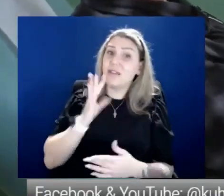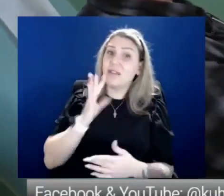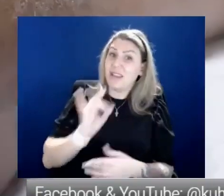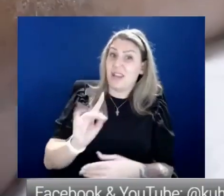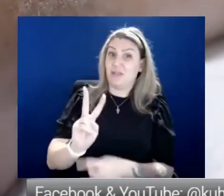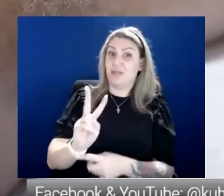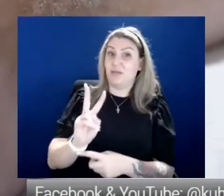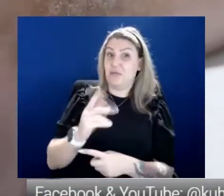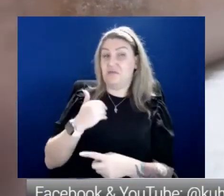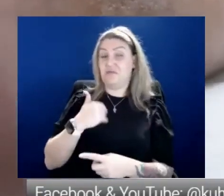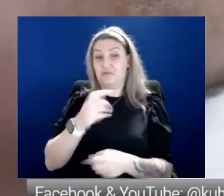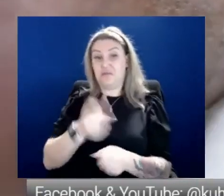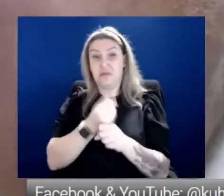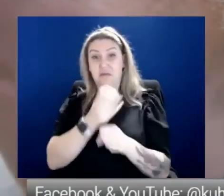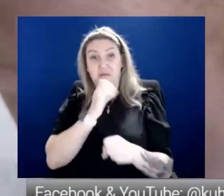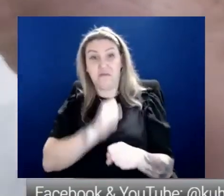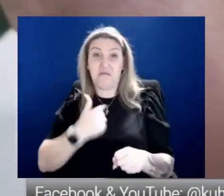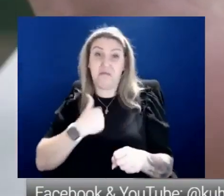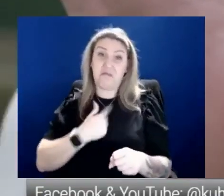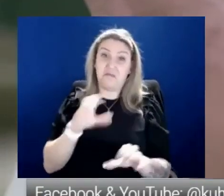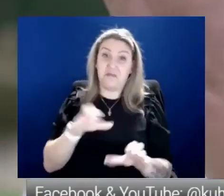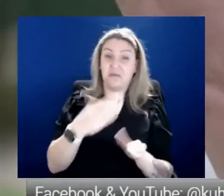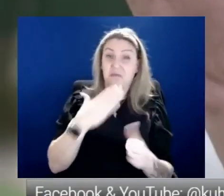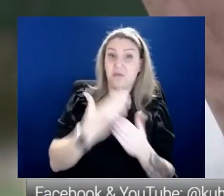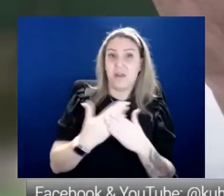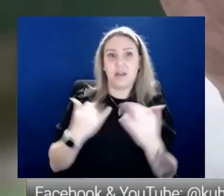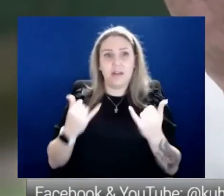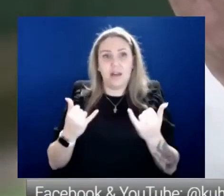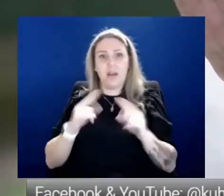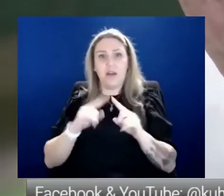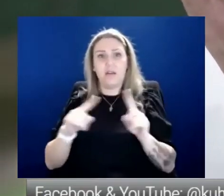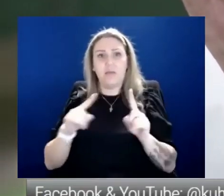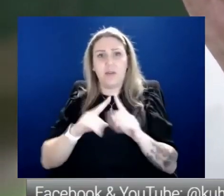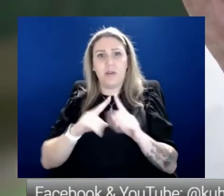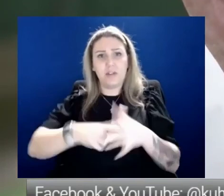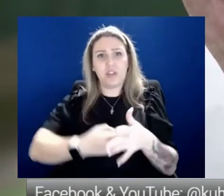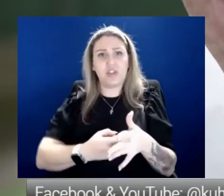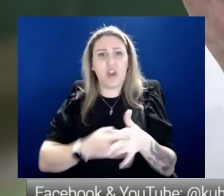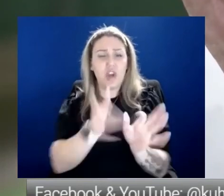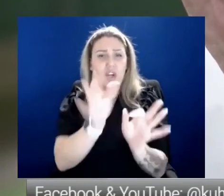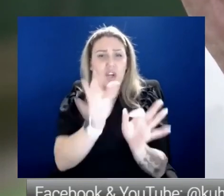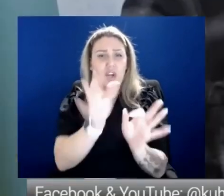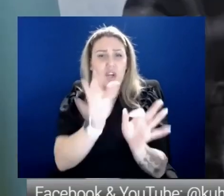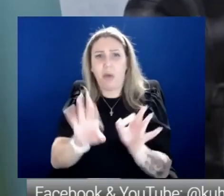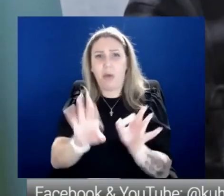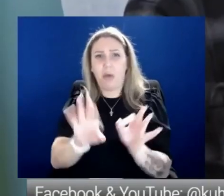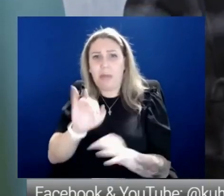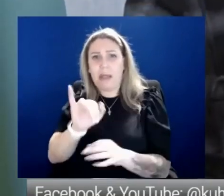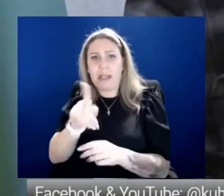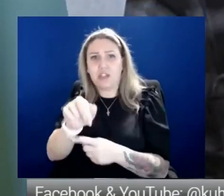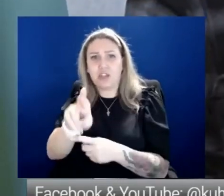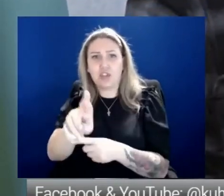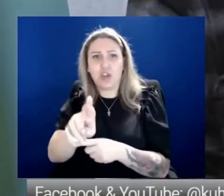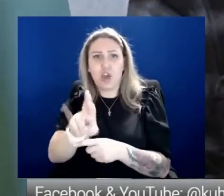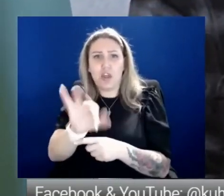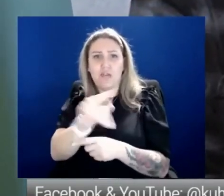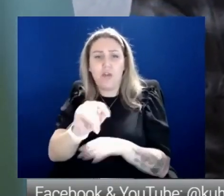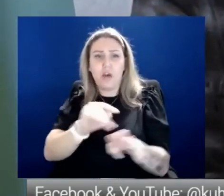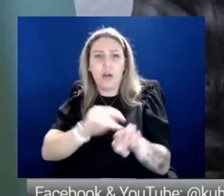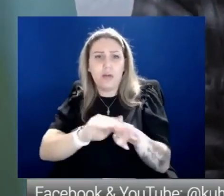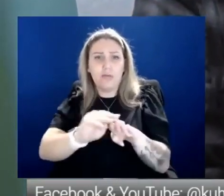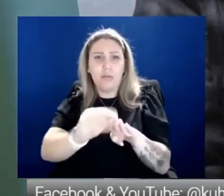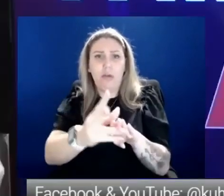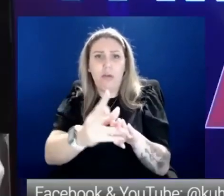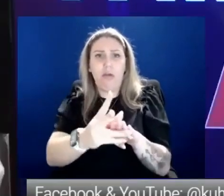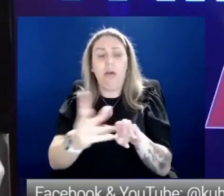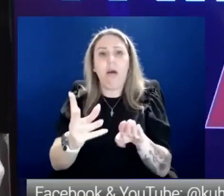good. Doing well now, but what started as a simple blister on his foot nearly led to his whole leg being amputated. We're